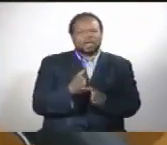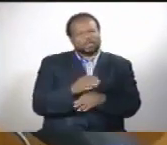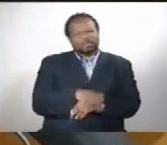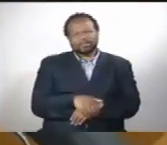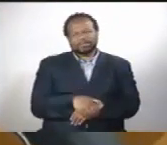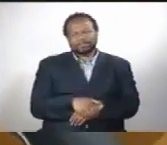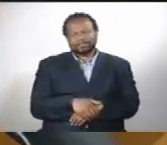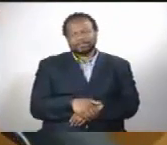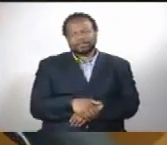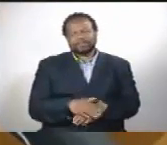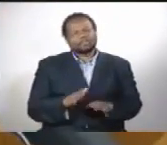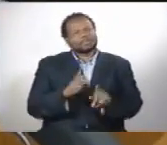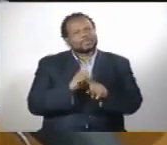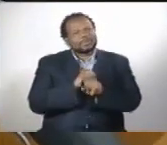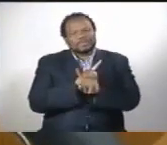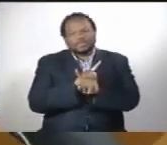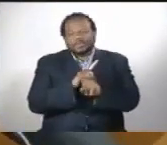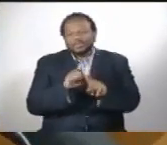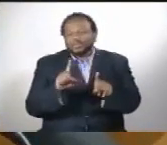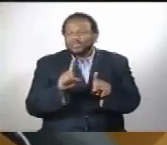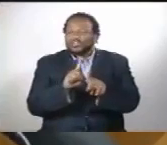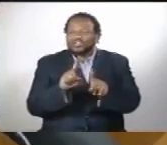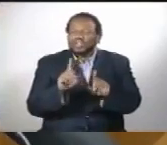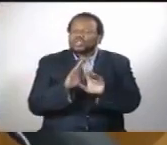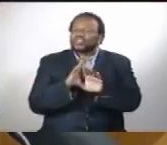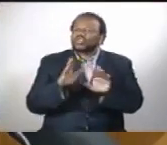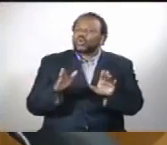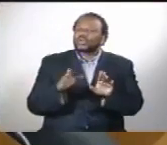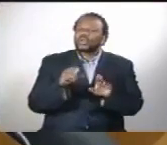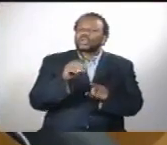Honourable Speaker, it is not, what I've said is not sexist in any way, but